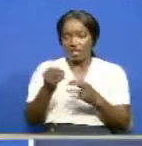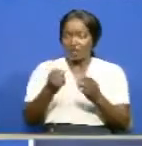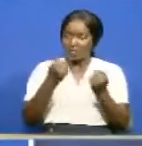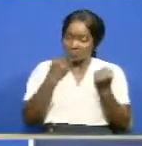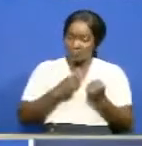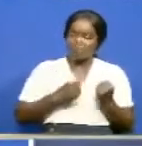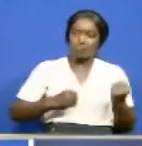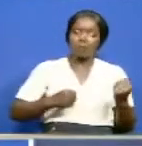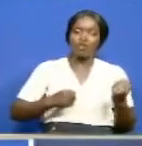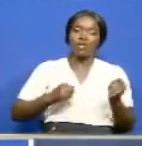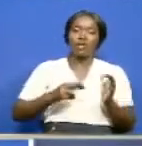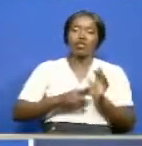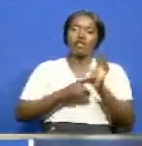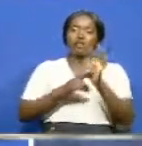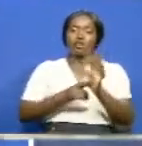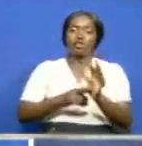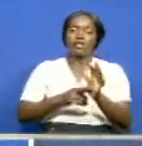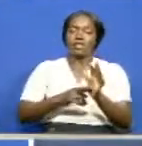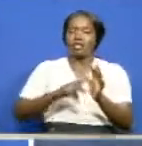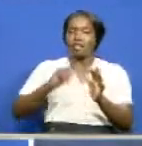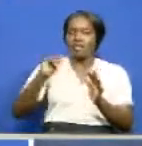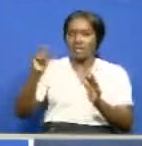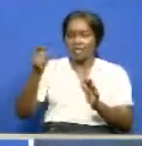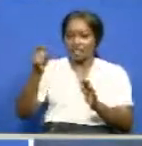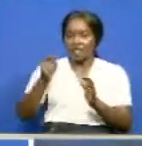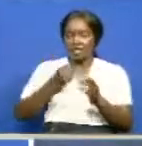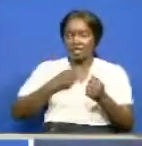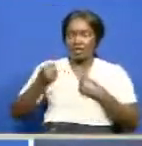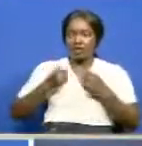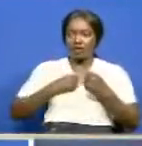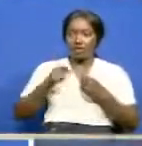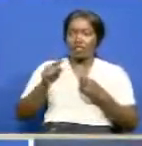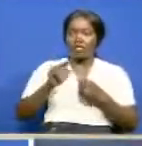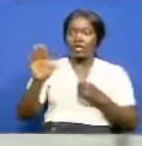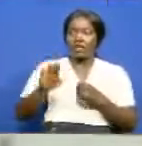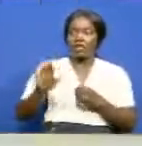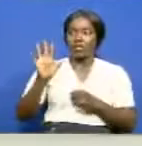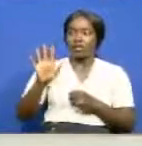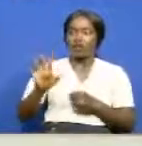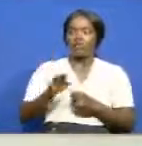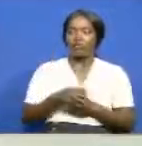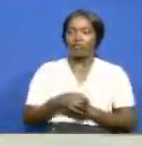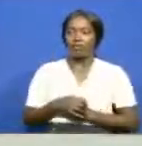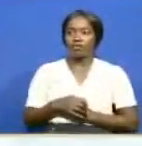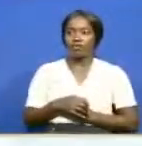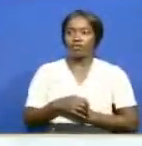our country in Rwanda Zone 5. Karanja David for Channel 1 Sports.